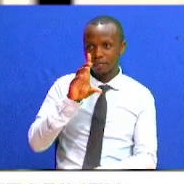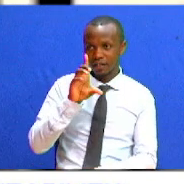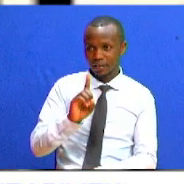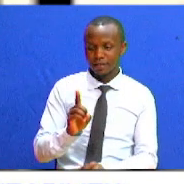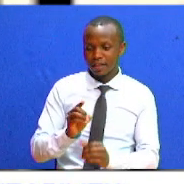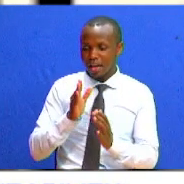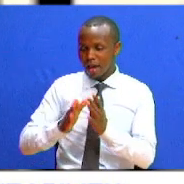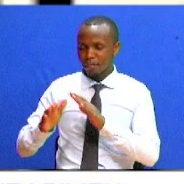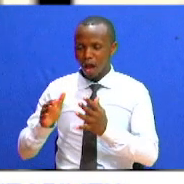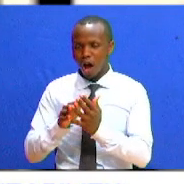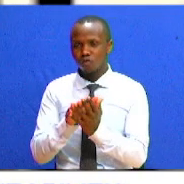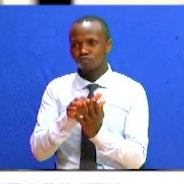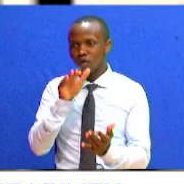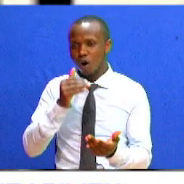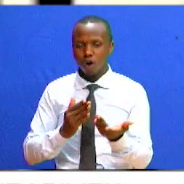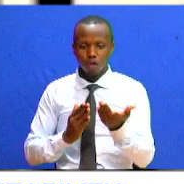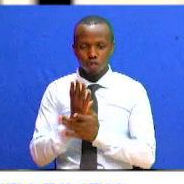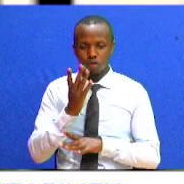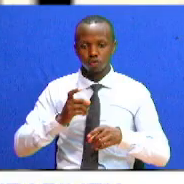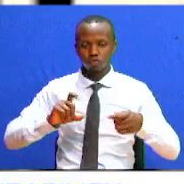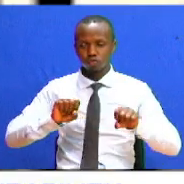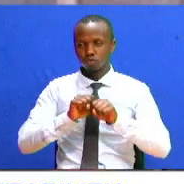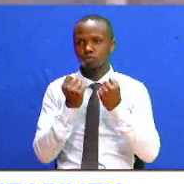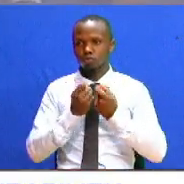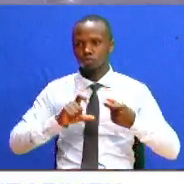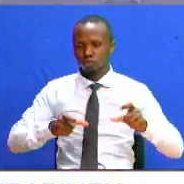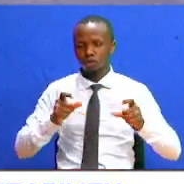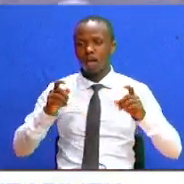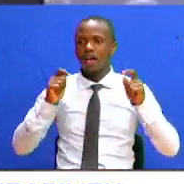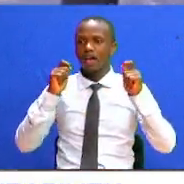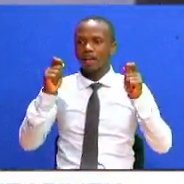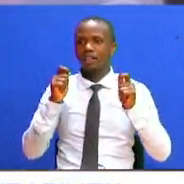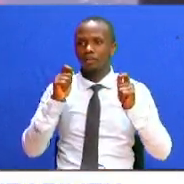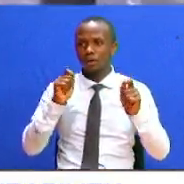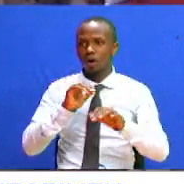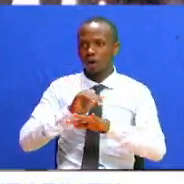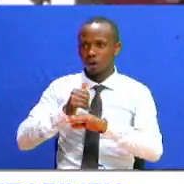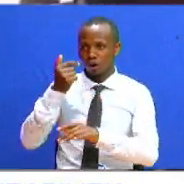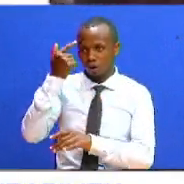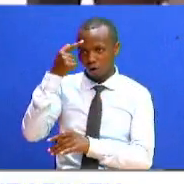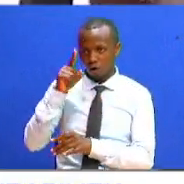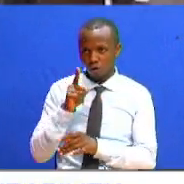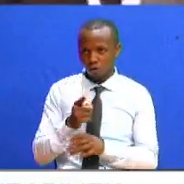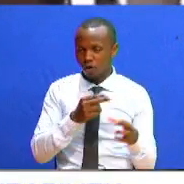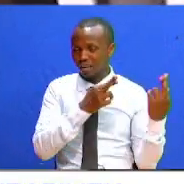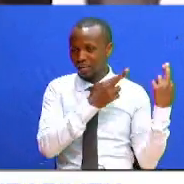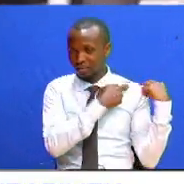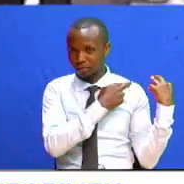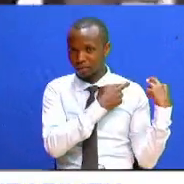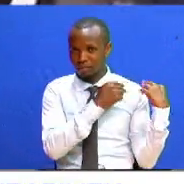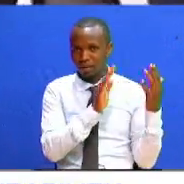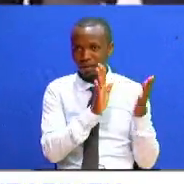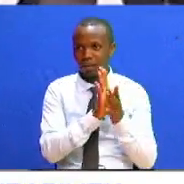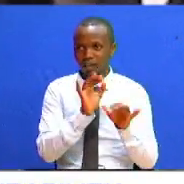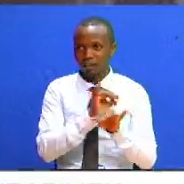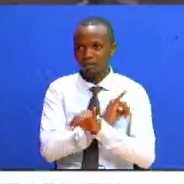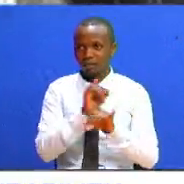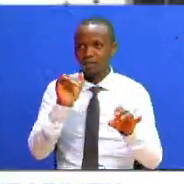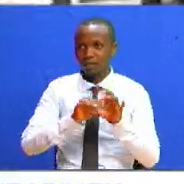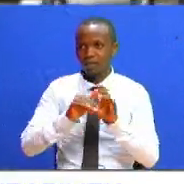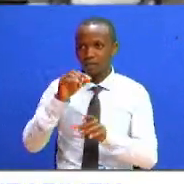largely through social media, these demonstrations echo calls for accountability and transparency in